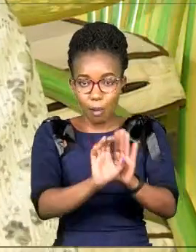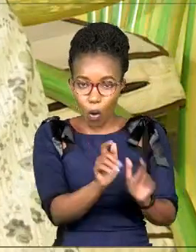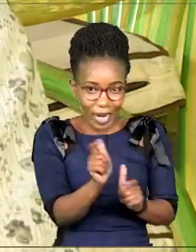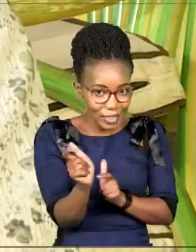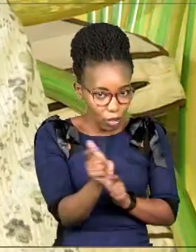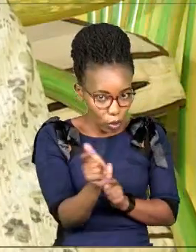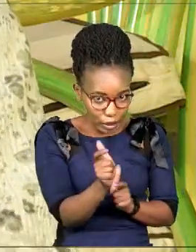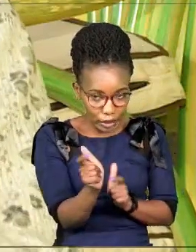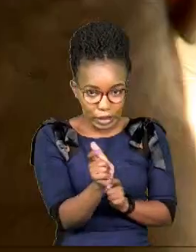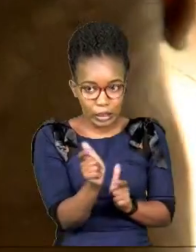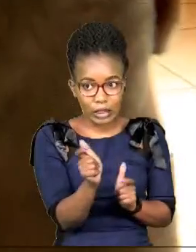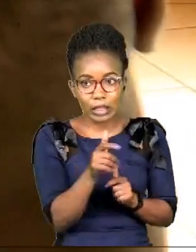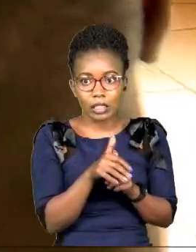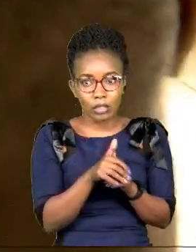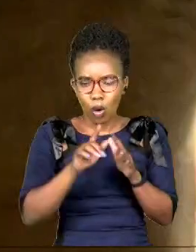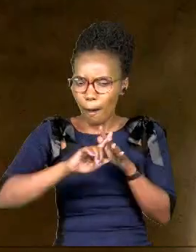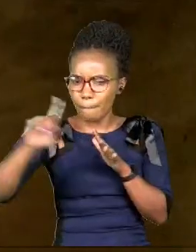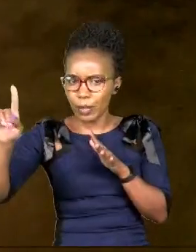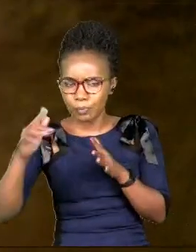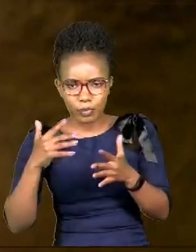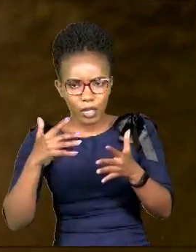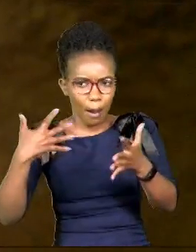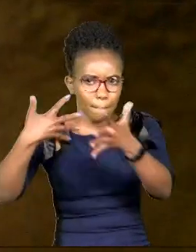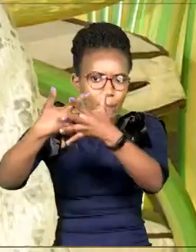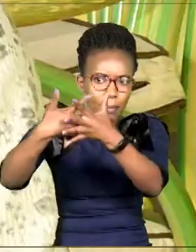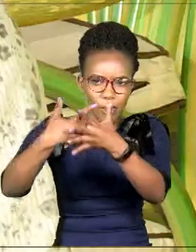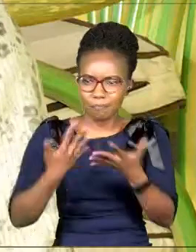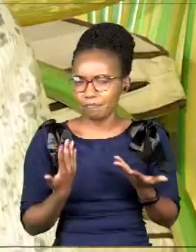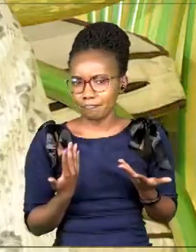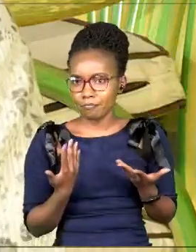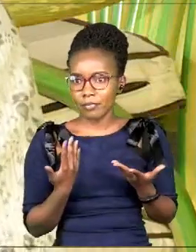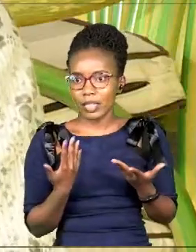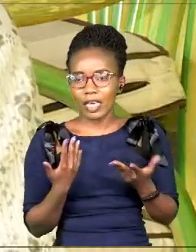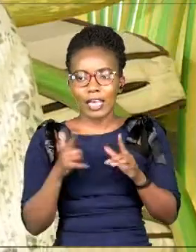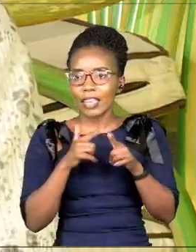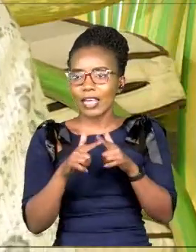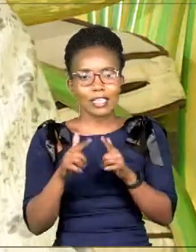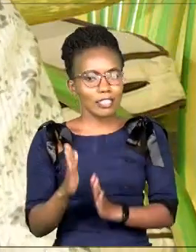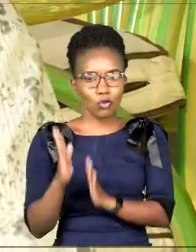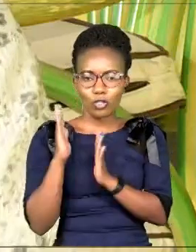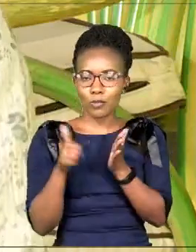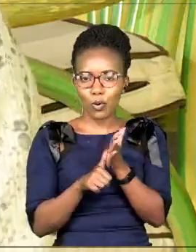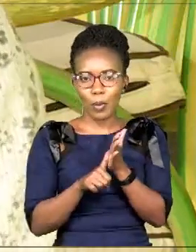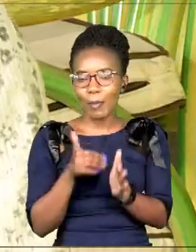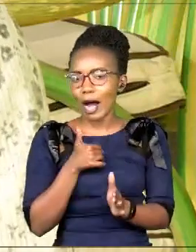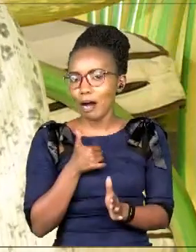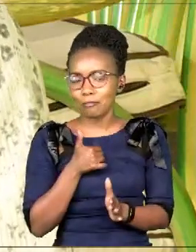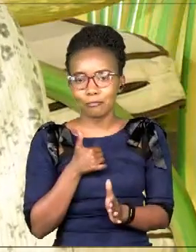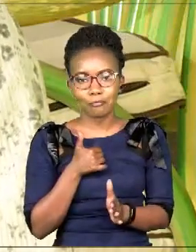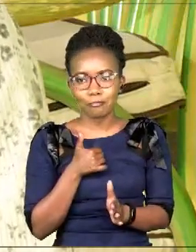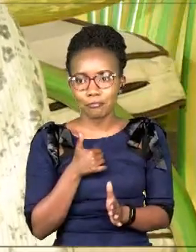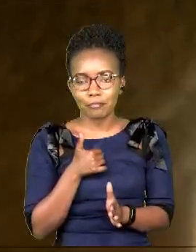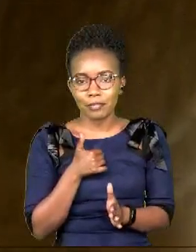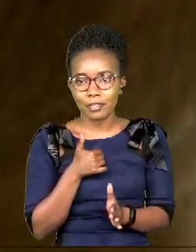terrorist, to walk out of this kind of institution, then it means we have serious security breaches, serious